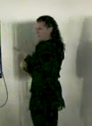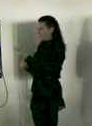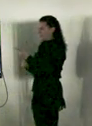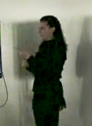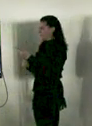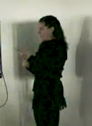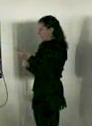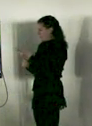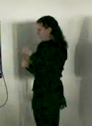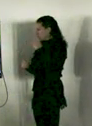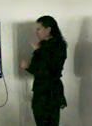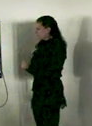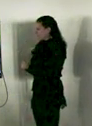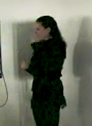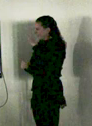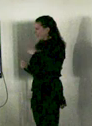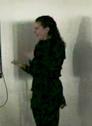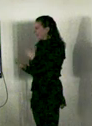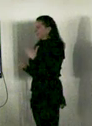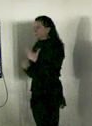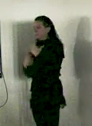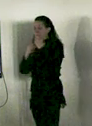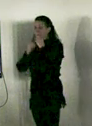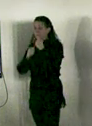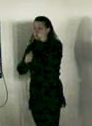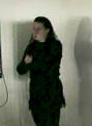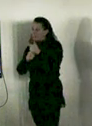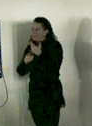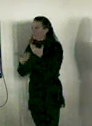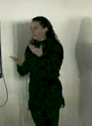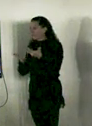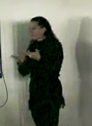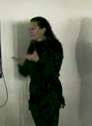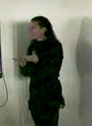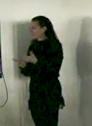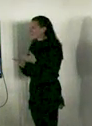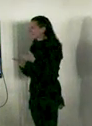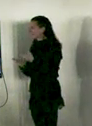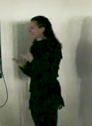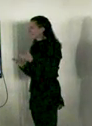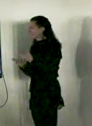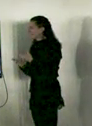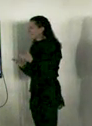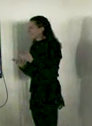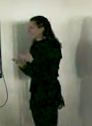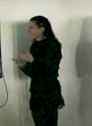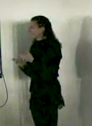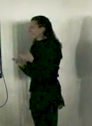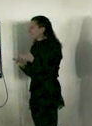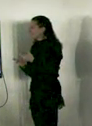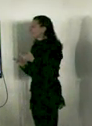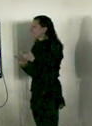guys. They care about their brother. They enjoy life. And they